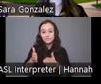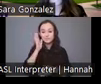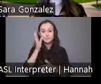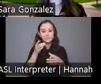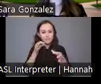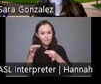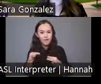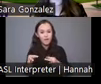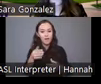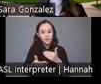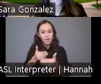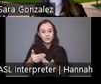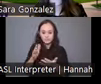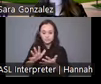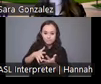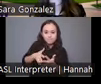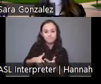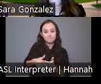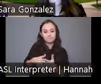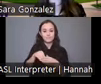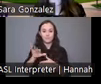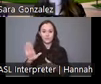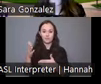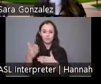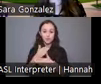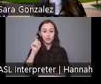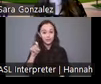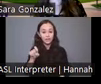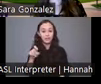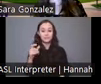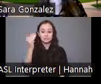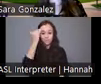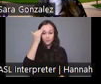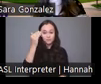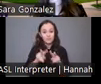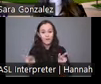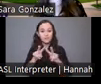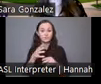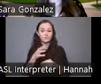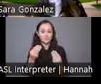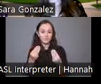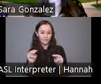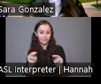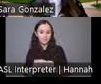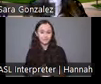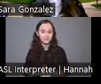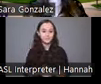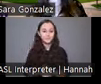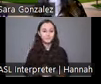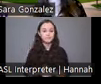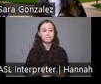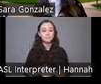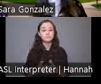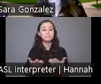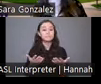that's grounded in their shared needs, knowledge values, and methodologies. And here I just want to kind of point